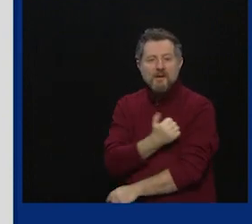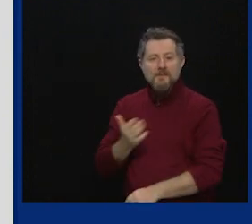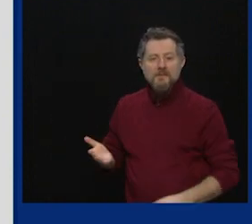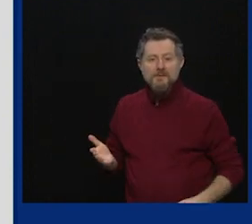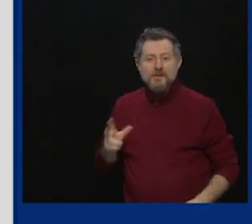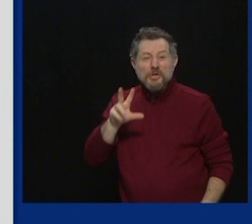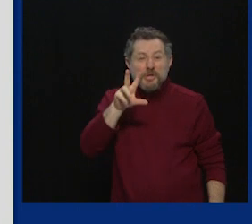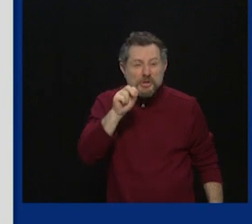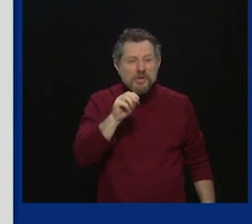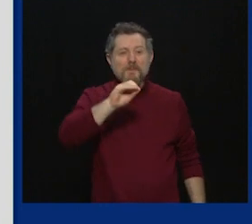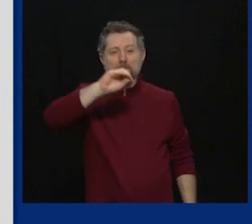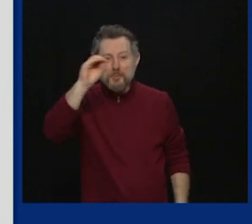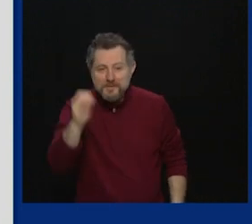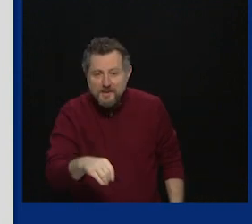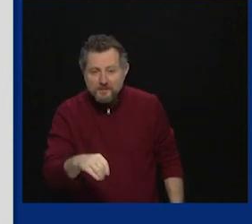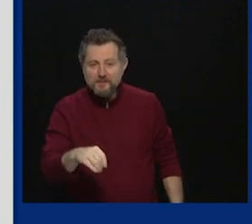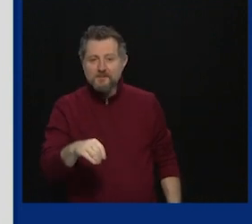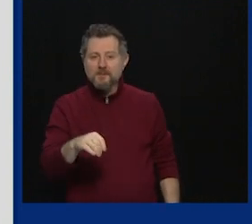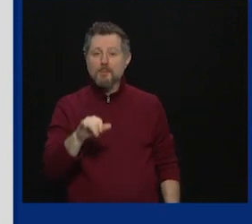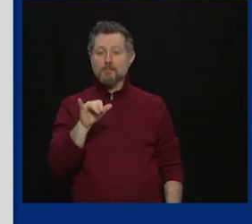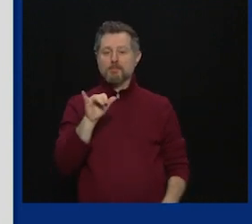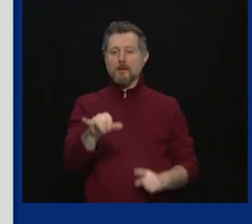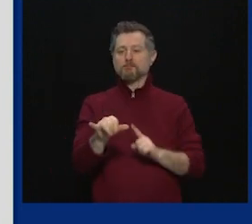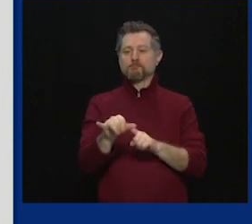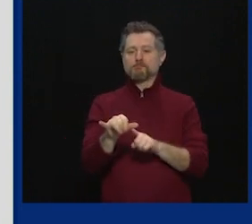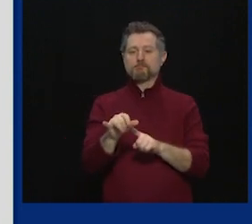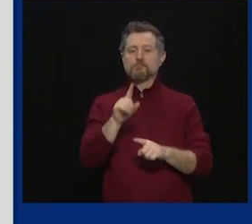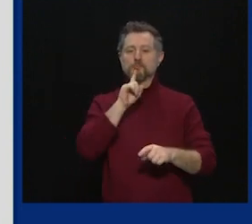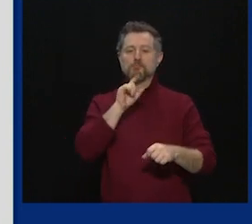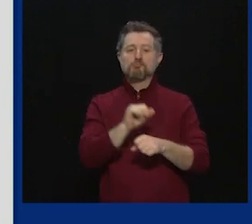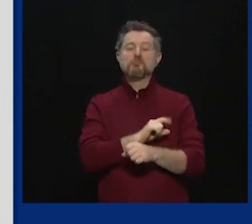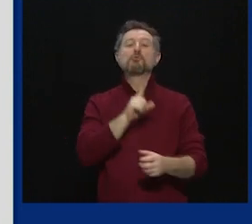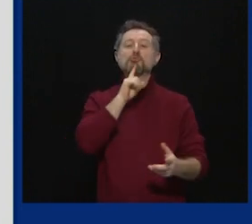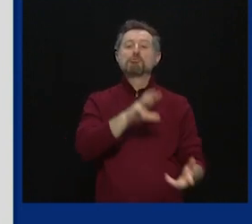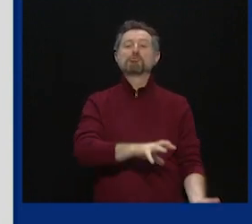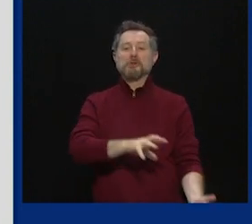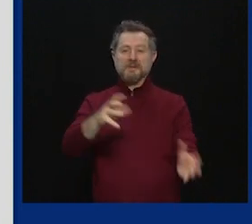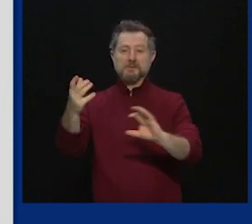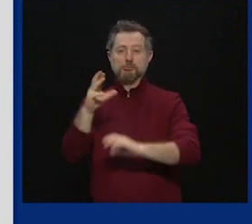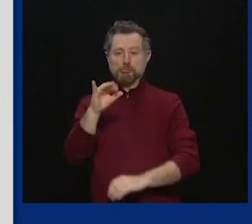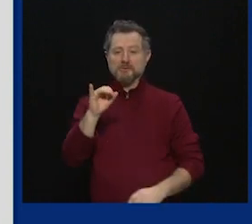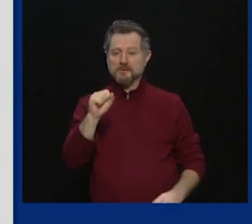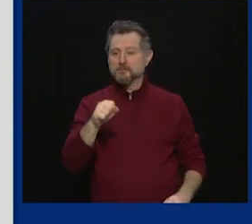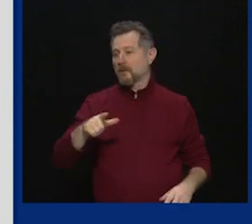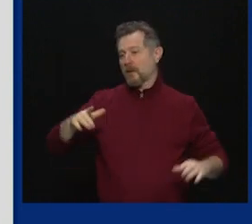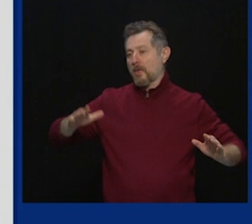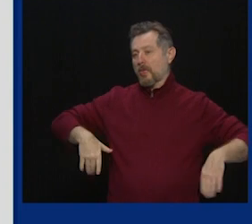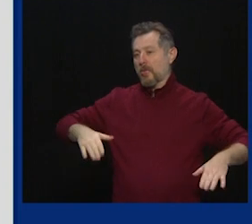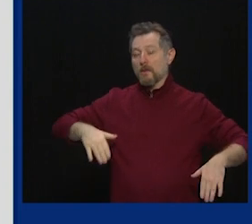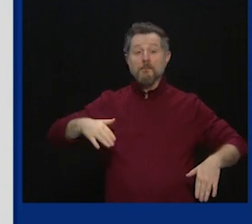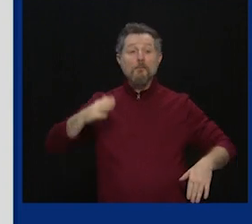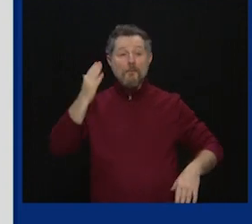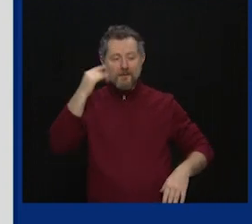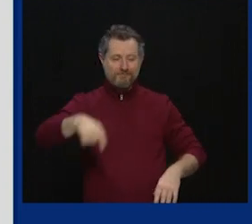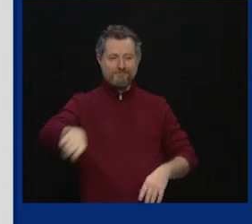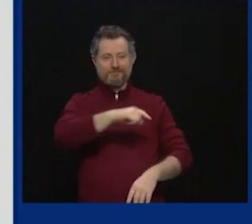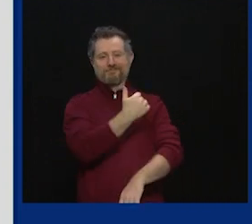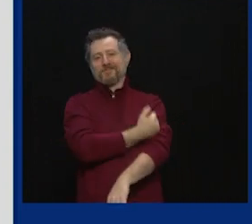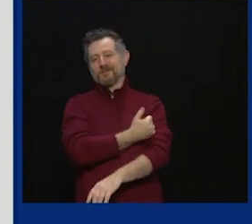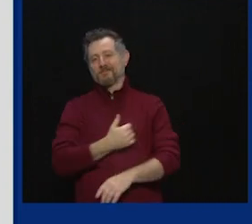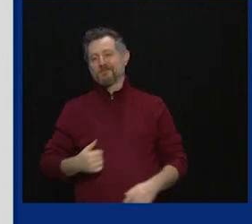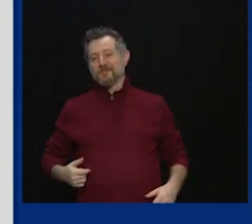This is a crisis of the unvaccinated. Did not have to be totally preventable. So if I sound